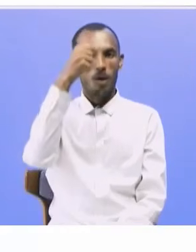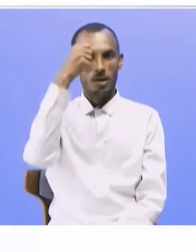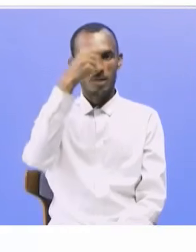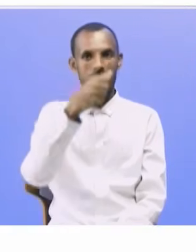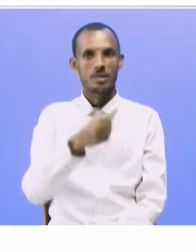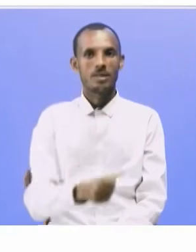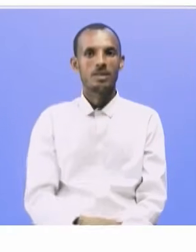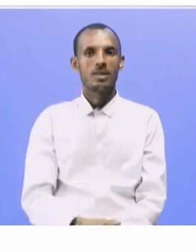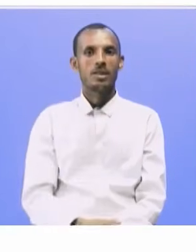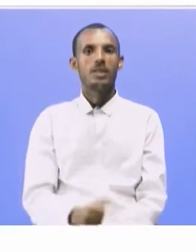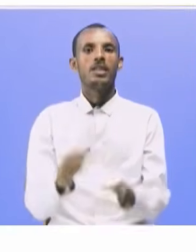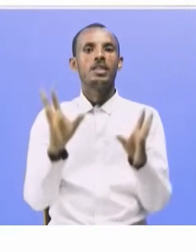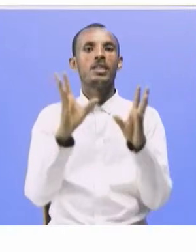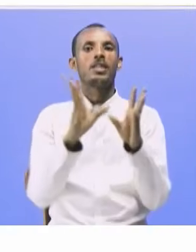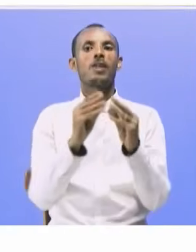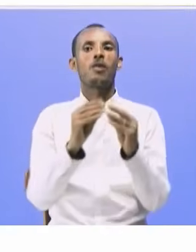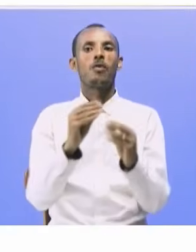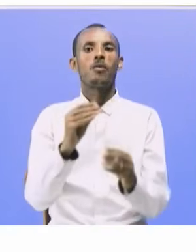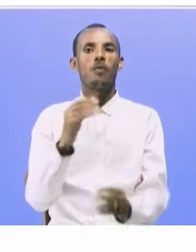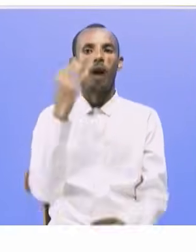set of handsome boys